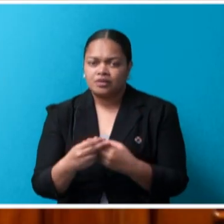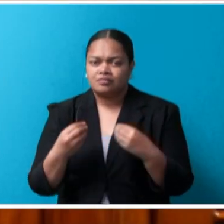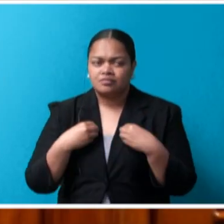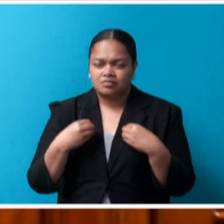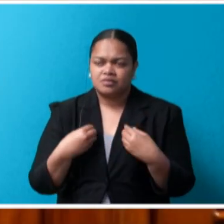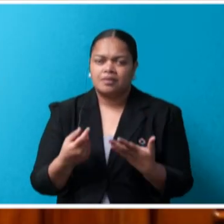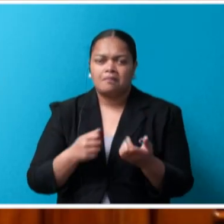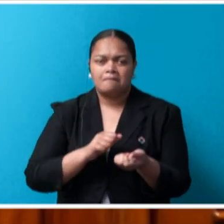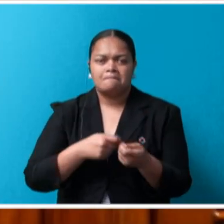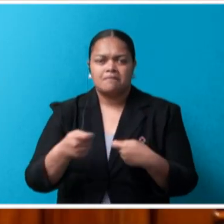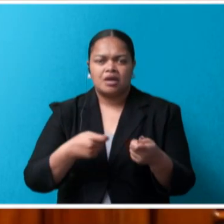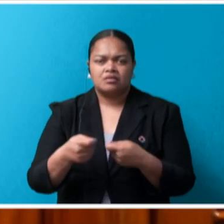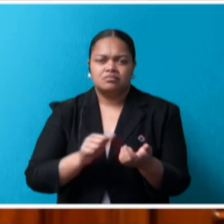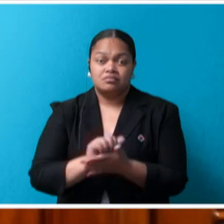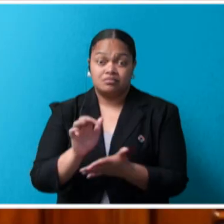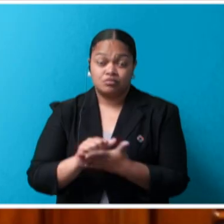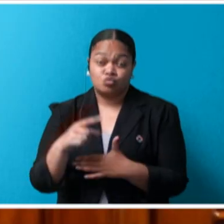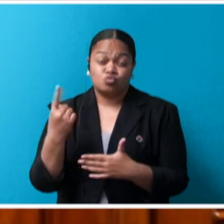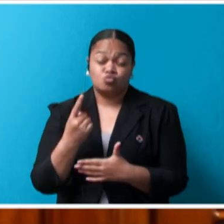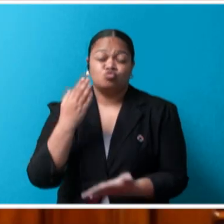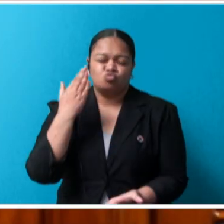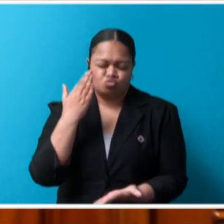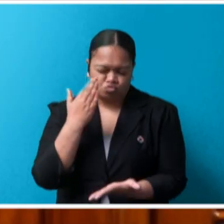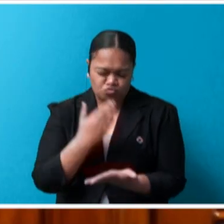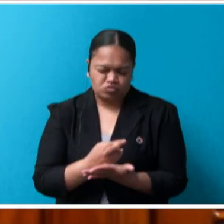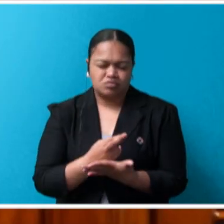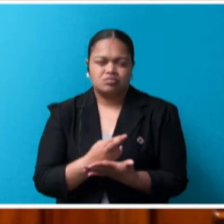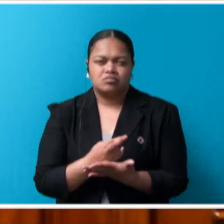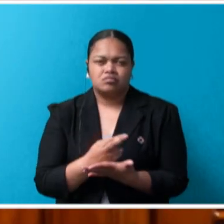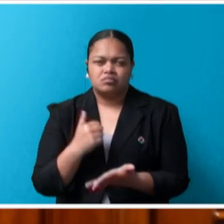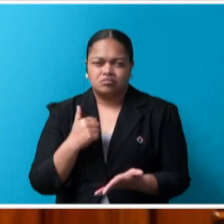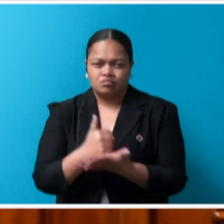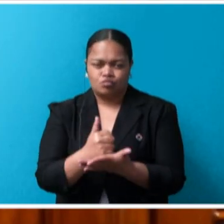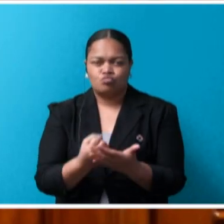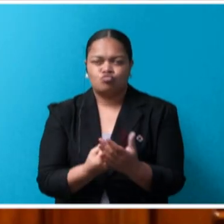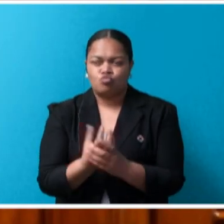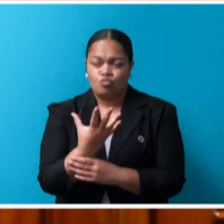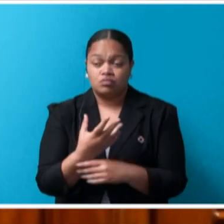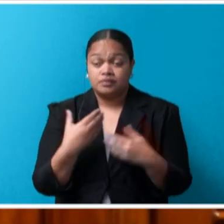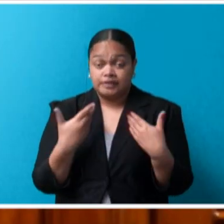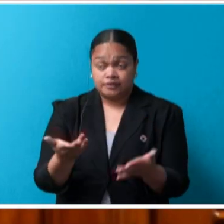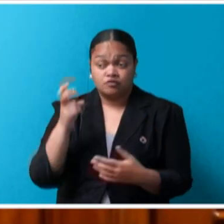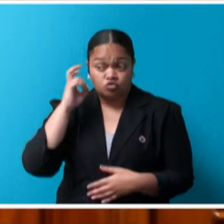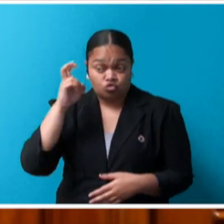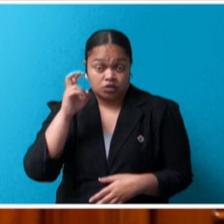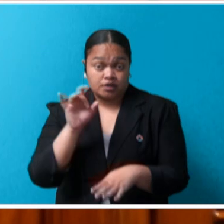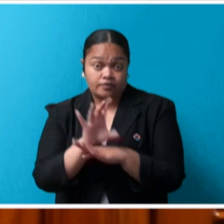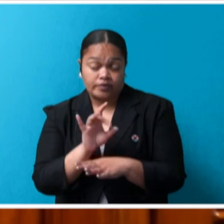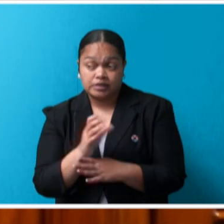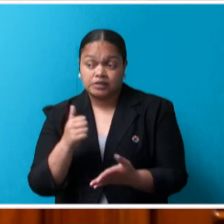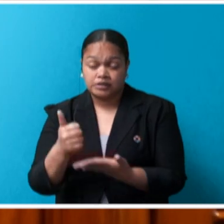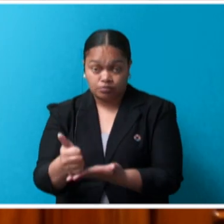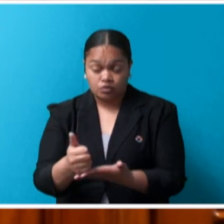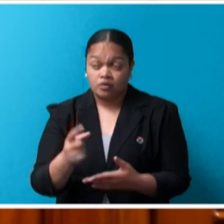market vendors, who are true engine of grassroots economic growth, provide them with training, advisory support, and